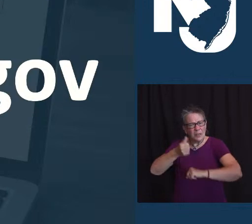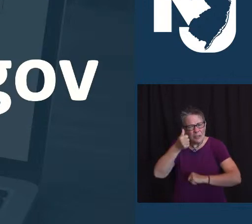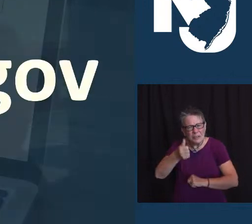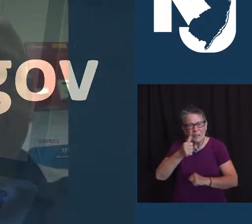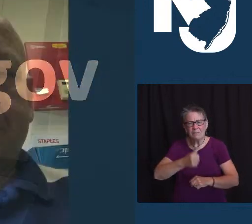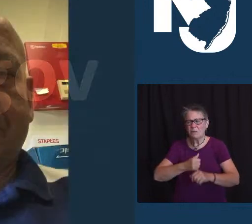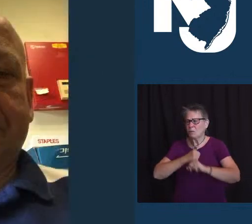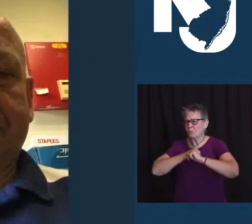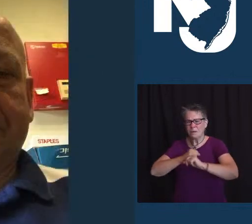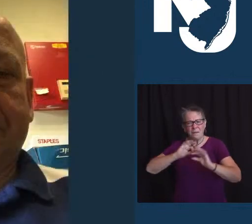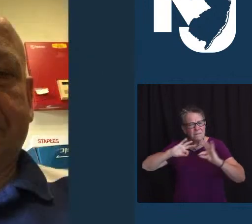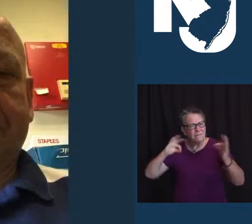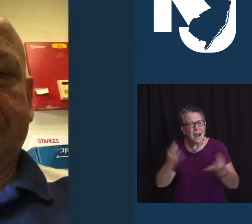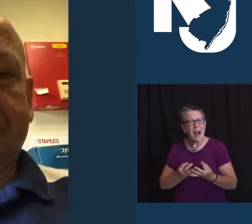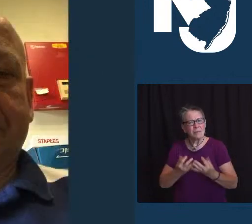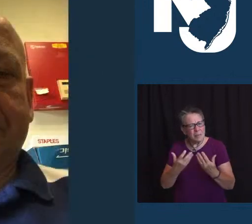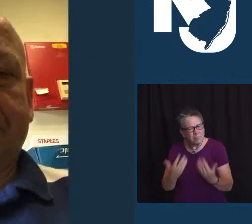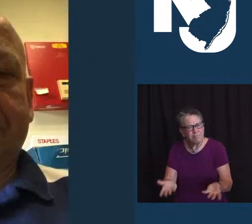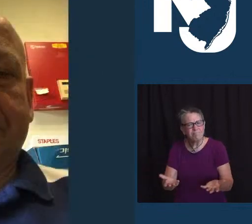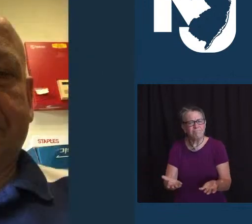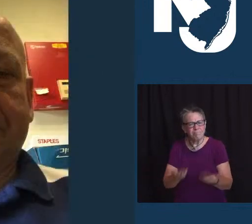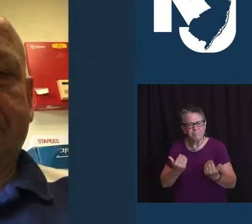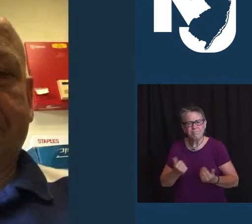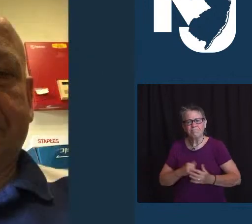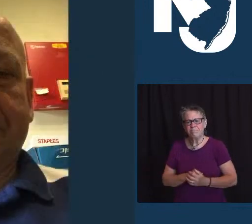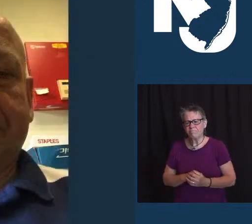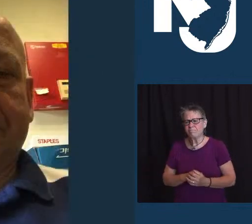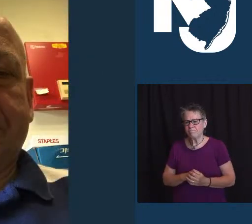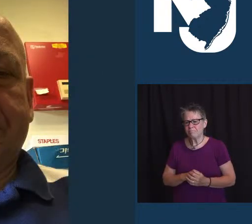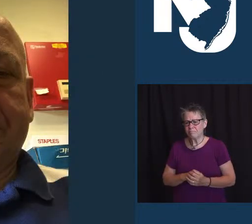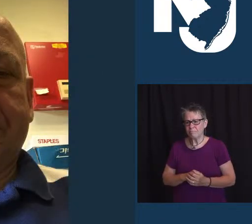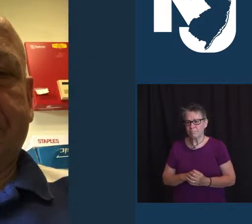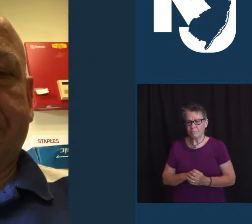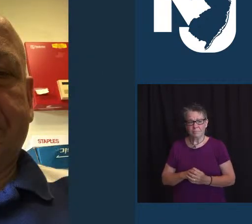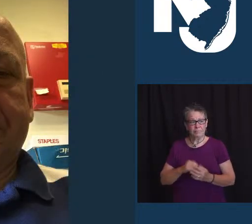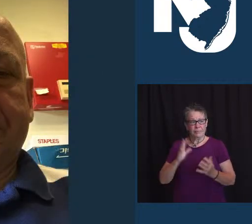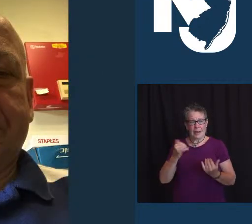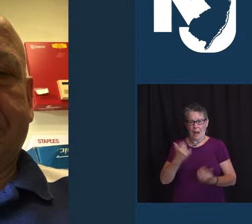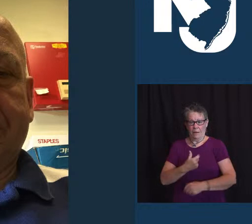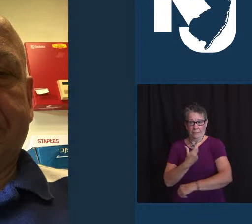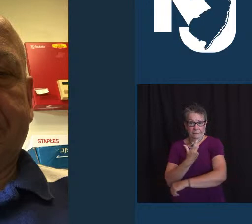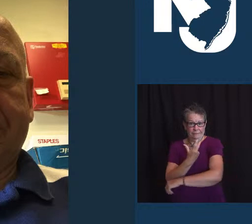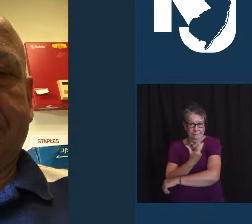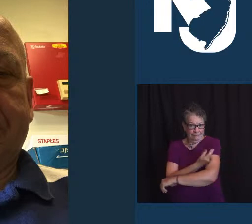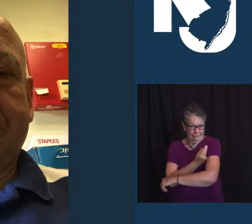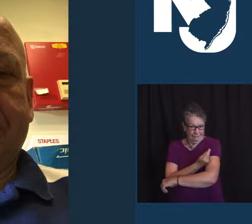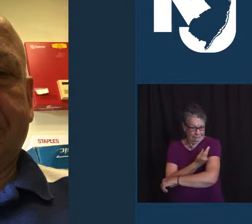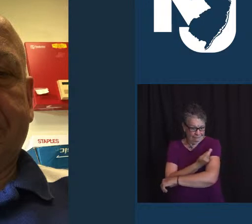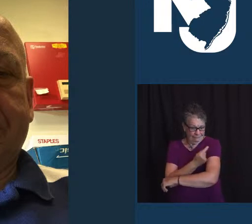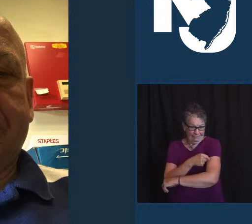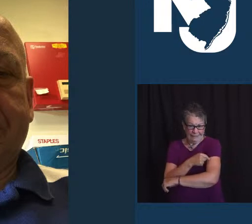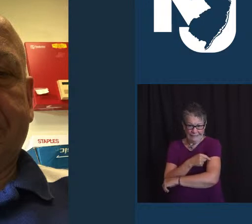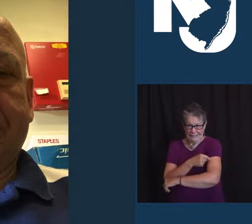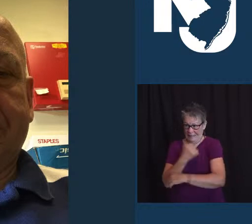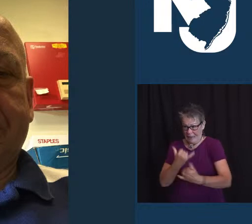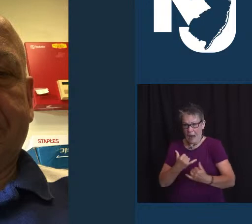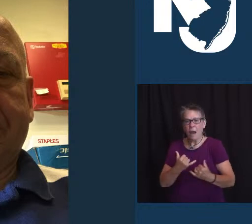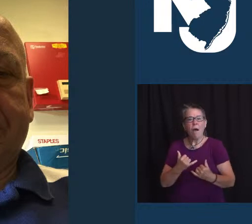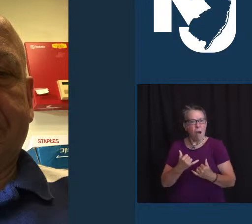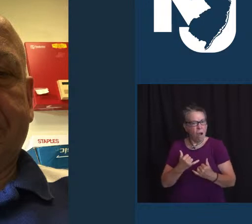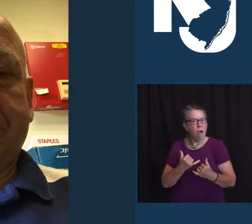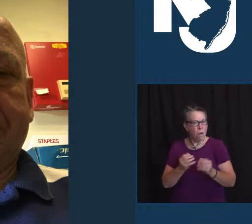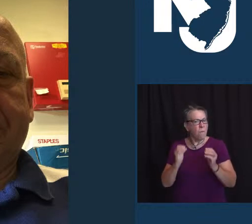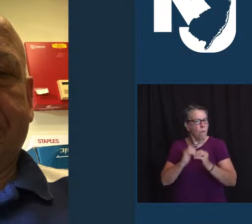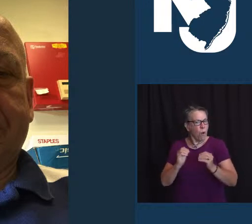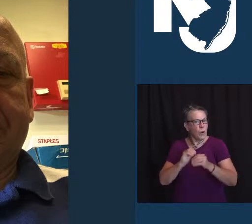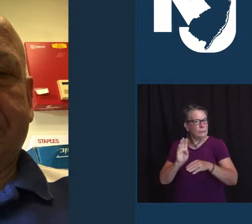And by the way, it is because of the vaccines that businesses like this one, Tessera in Mercer County's Hamilton Township,